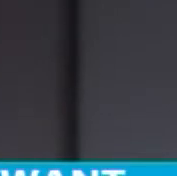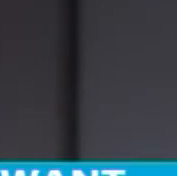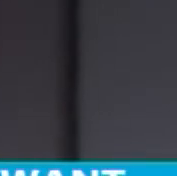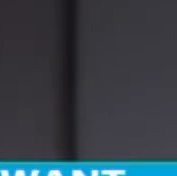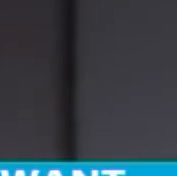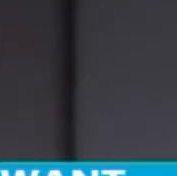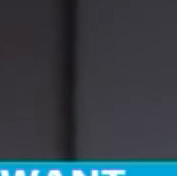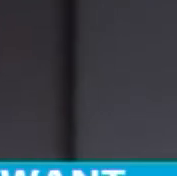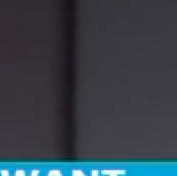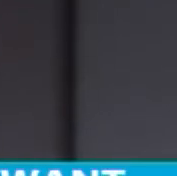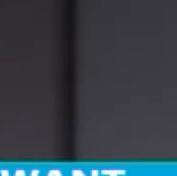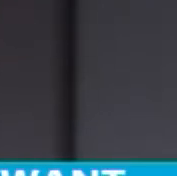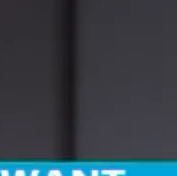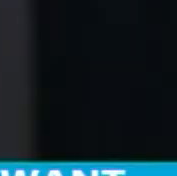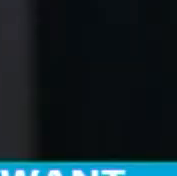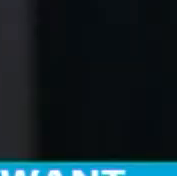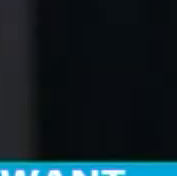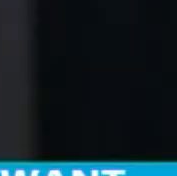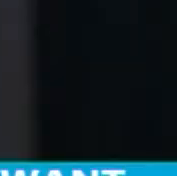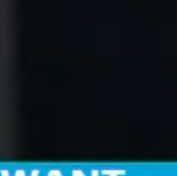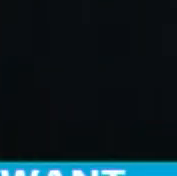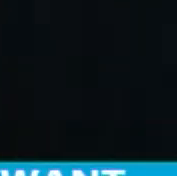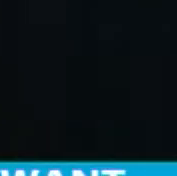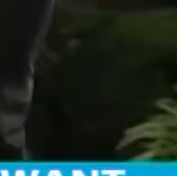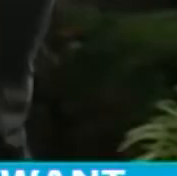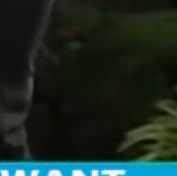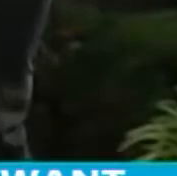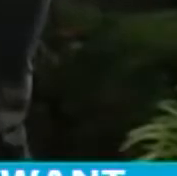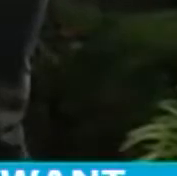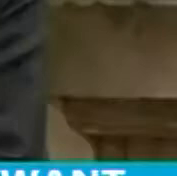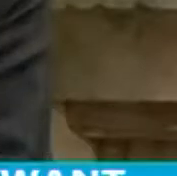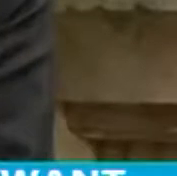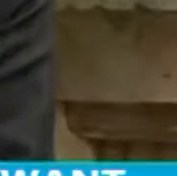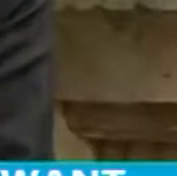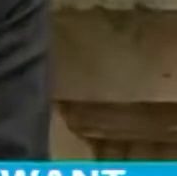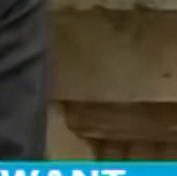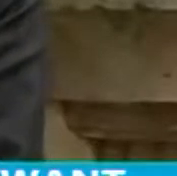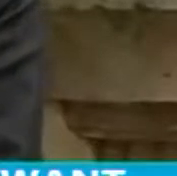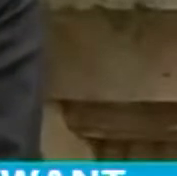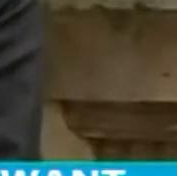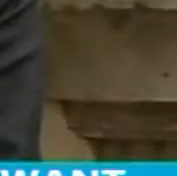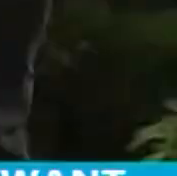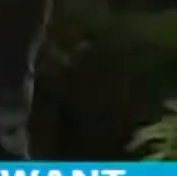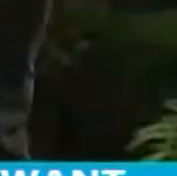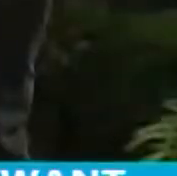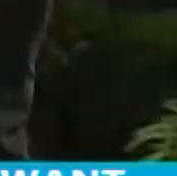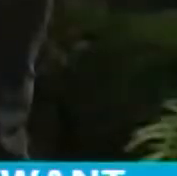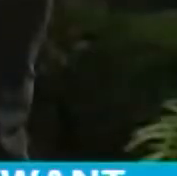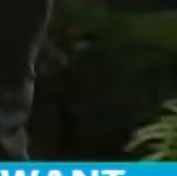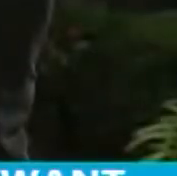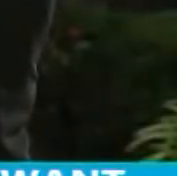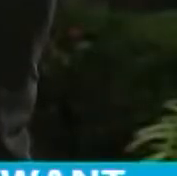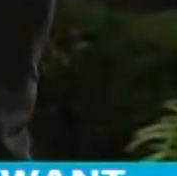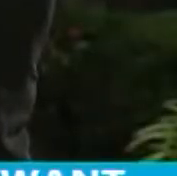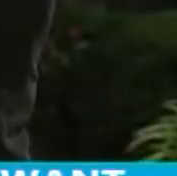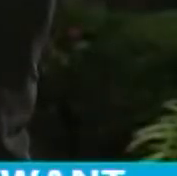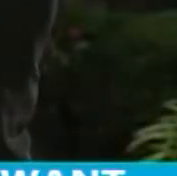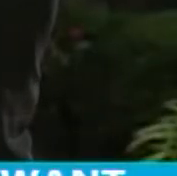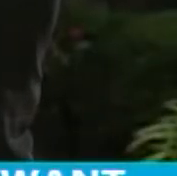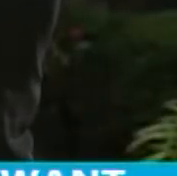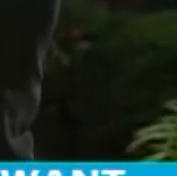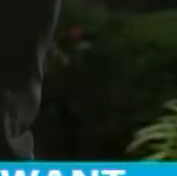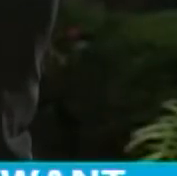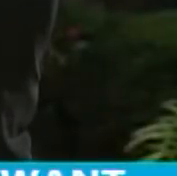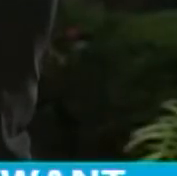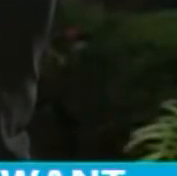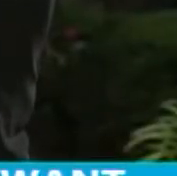Mother. Don't tell me you're going to stop me now. Oh, yes, Come on. I do. Anything suspicious? No, fortunately nothing,